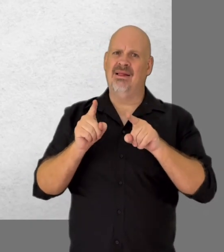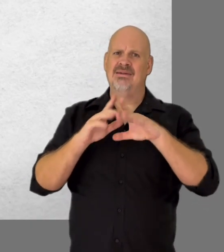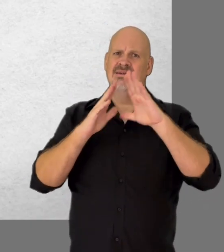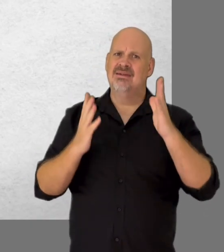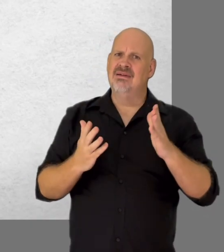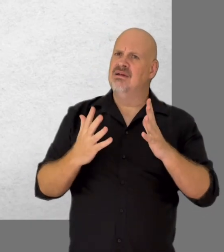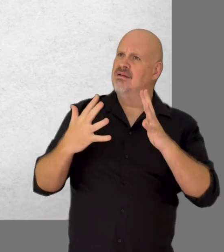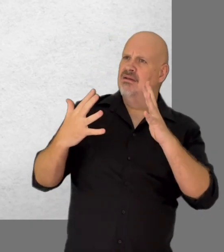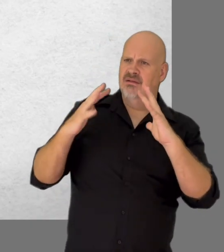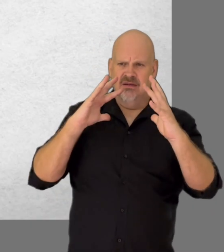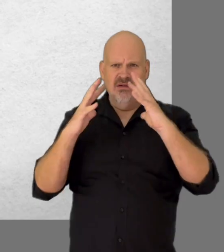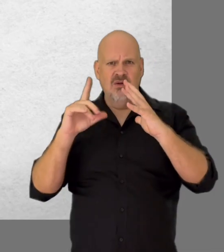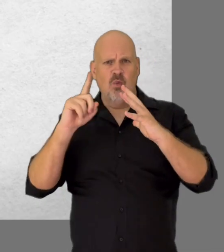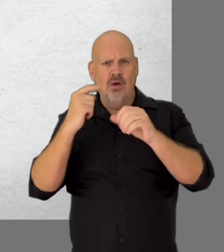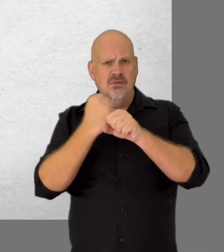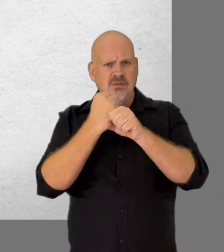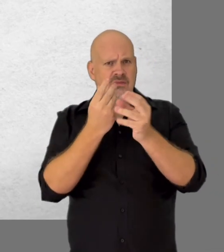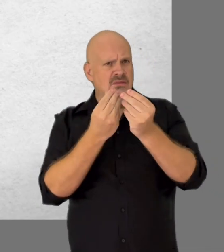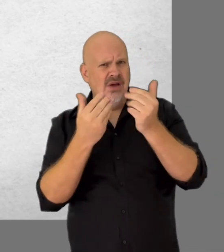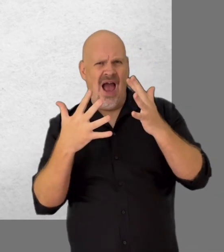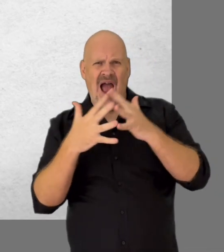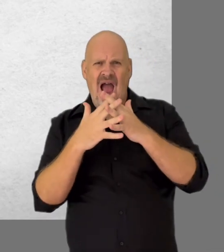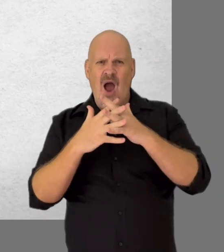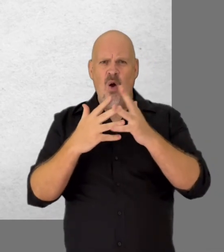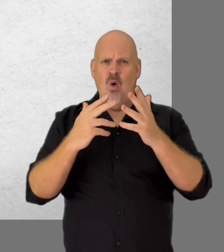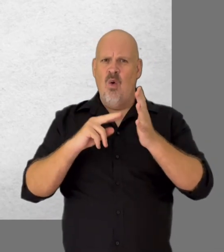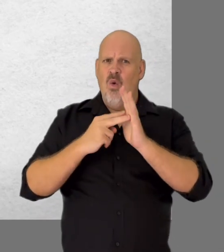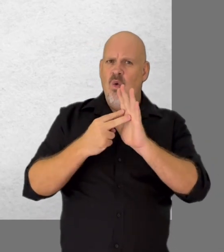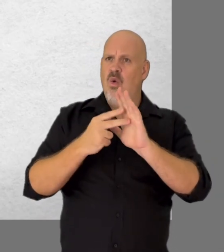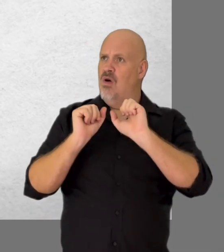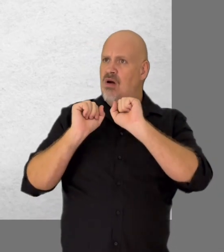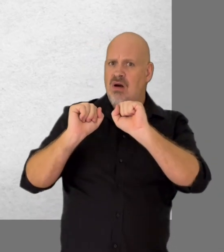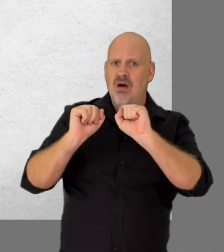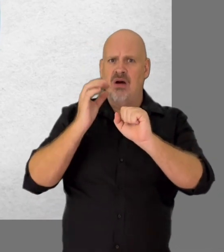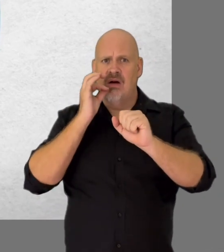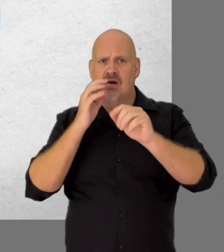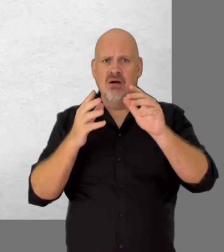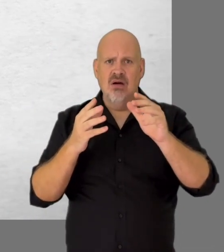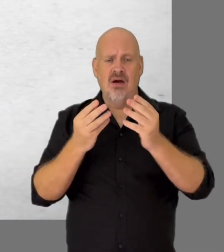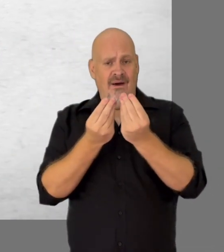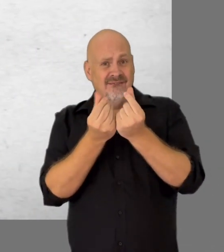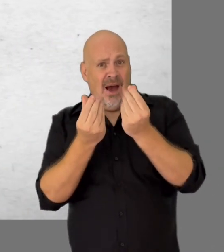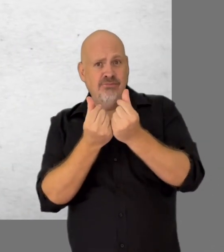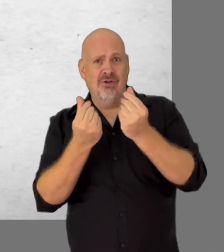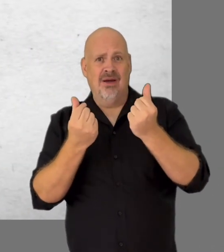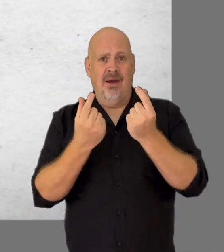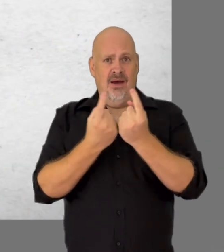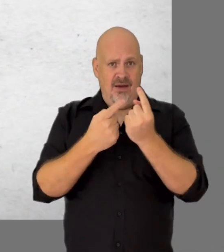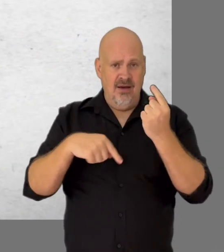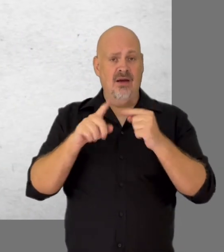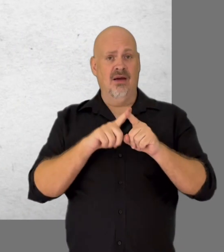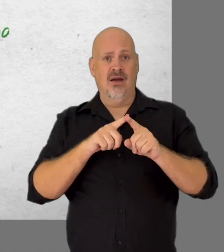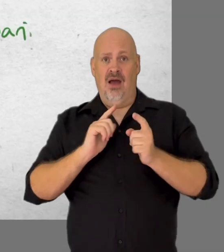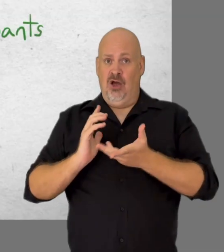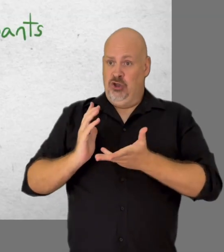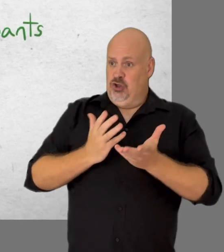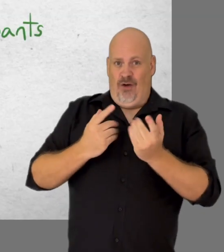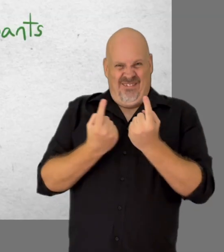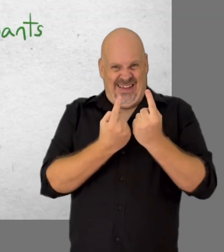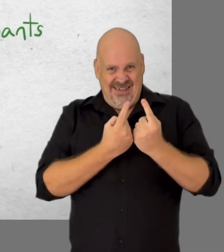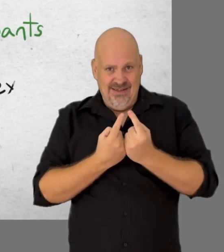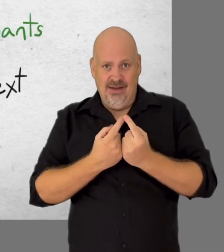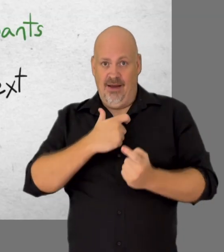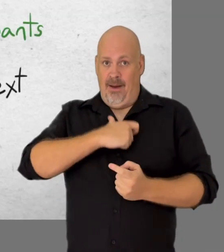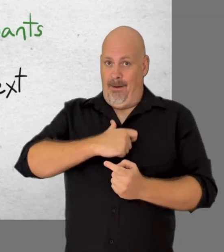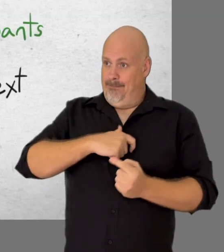and how it was designed to work and stay healthy. Try to understand the building as a whole, fabric, services, occupants, and